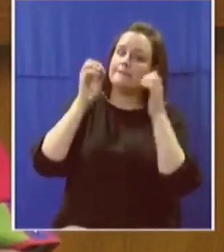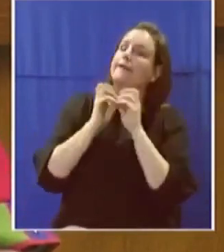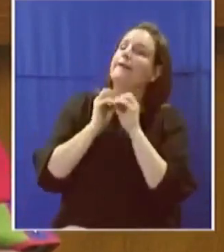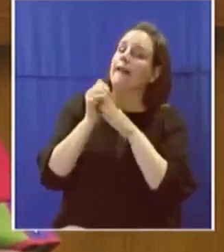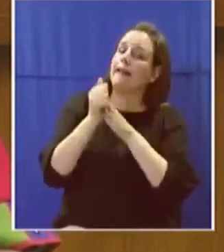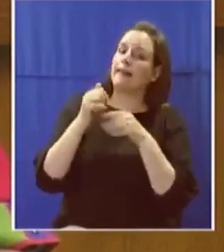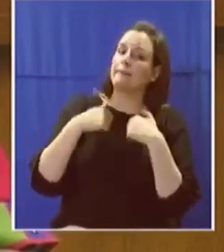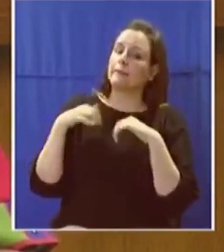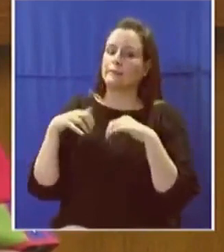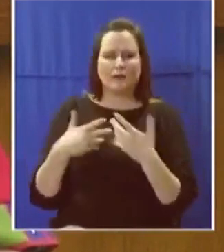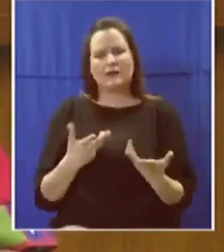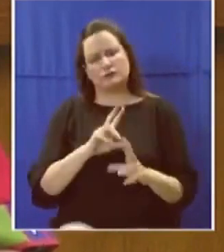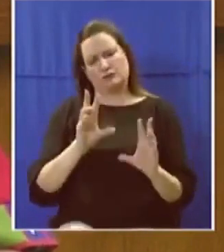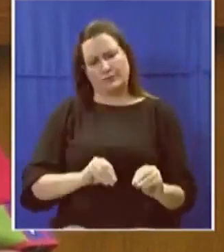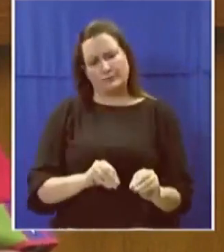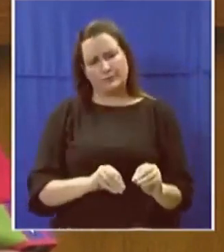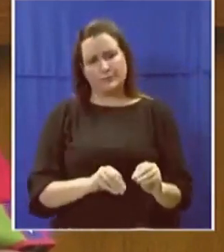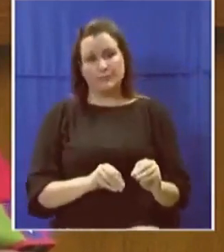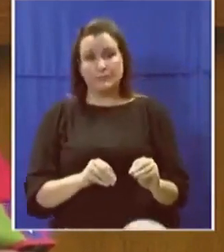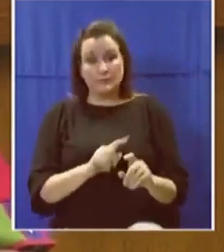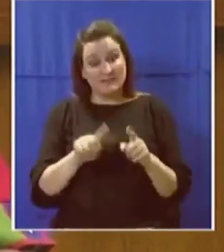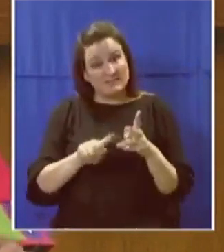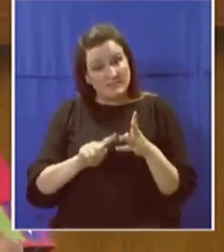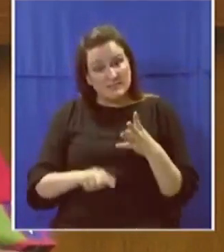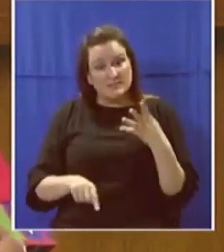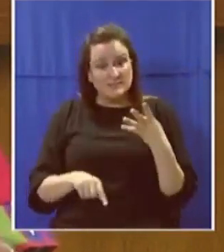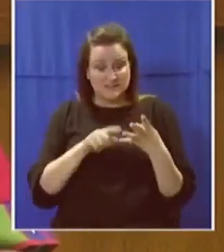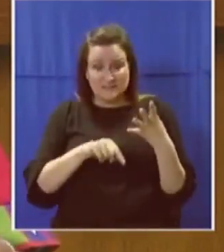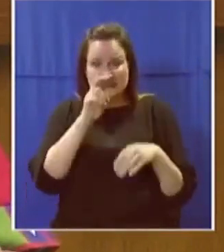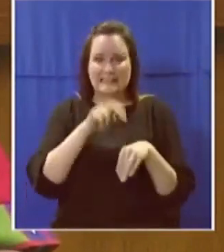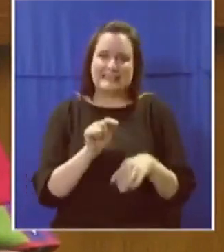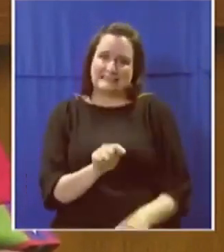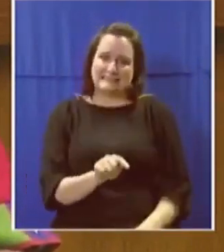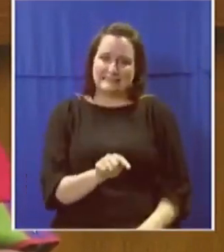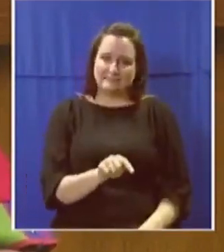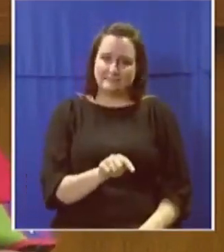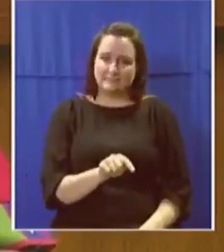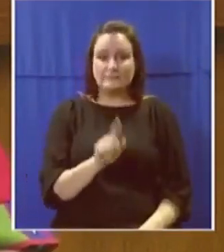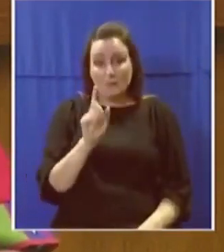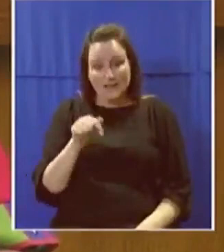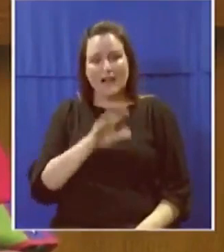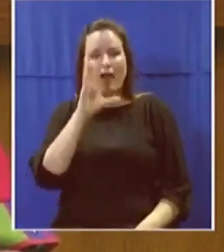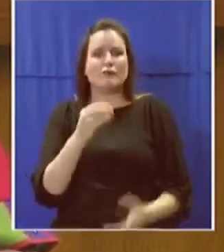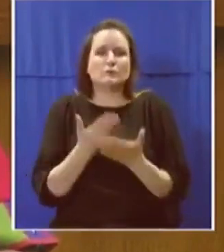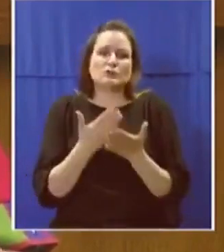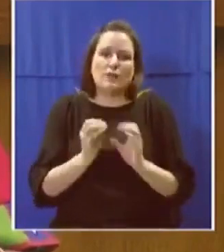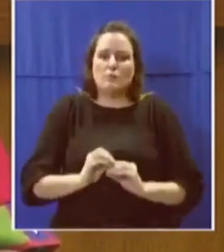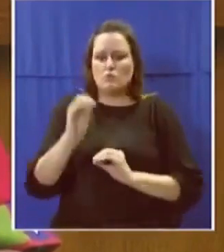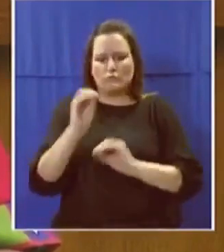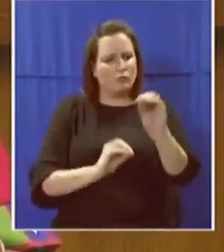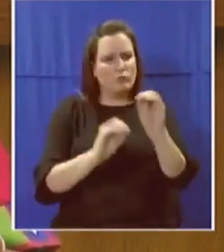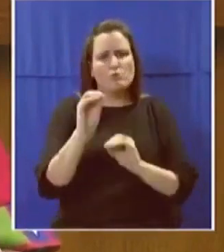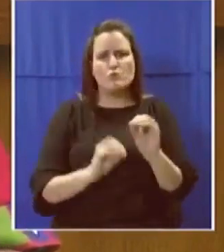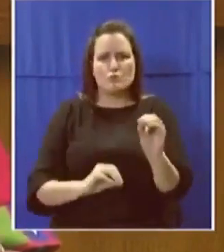not be possible and will not succeed if there is no broad enough movement across the continent